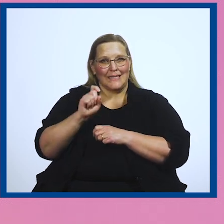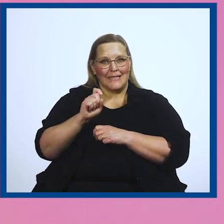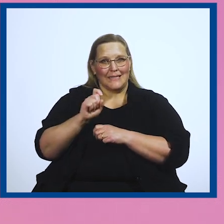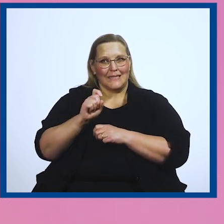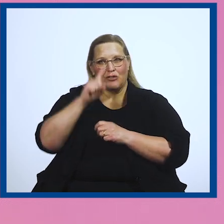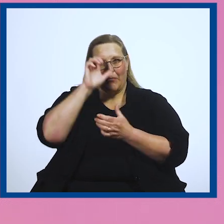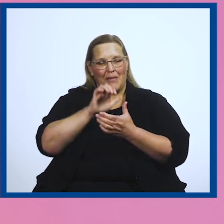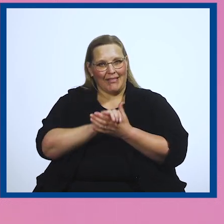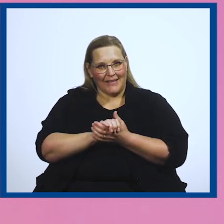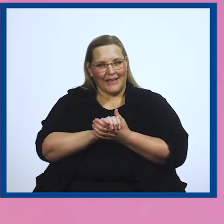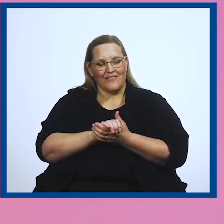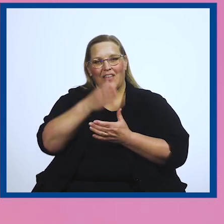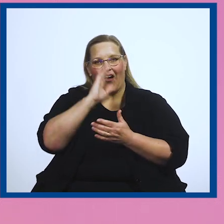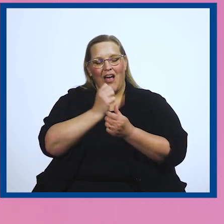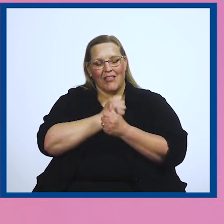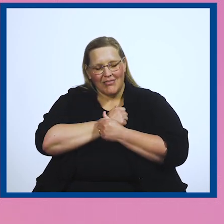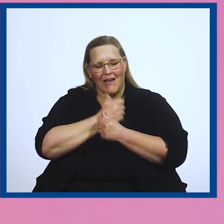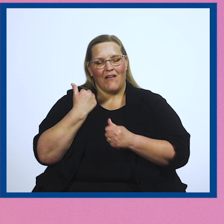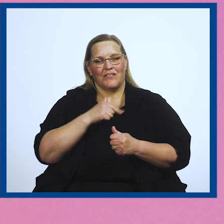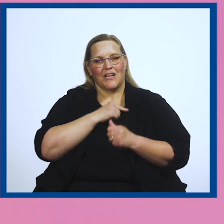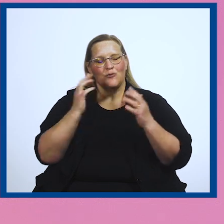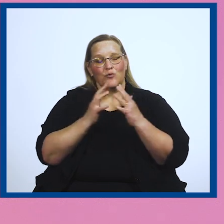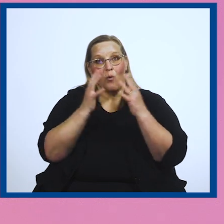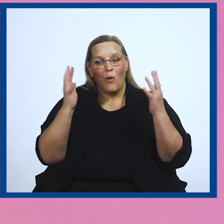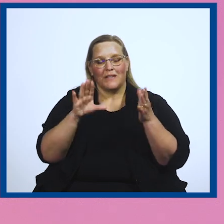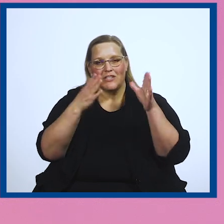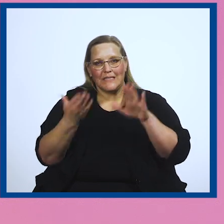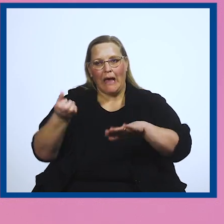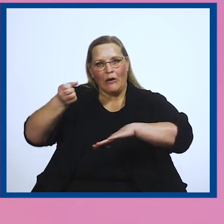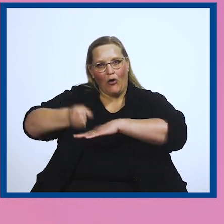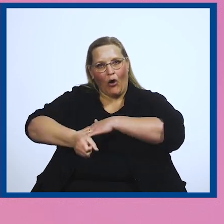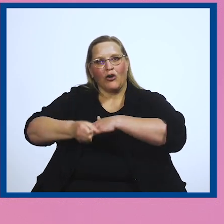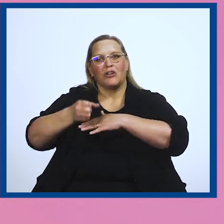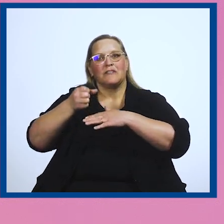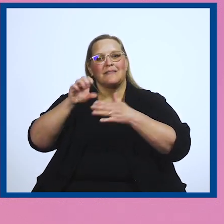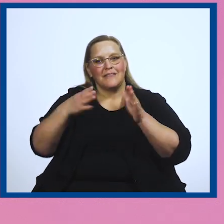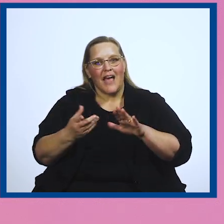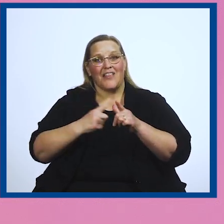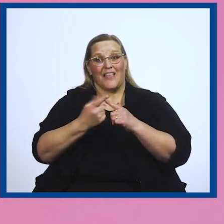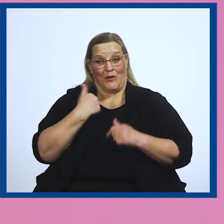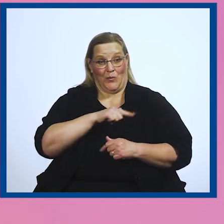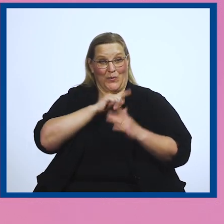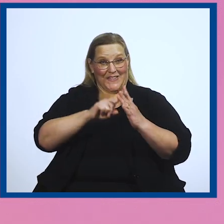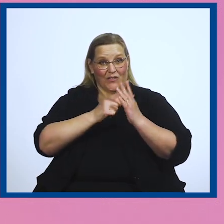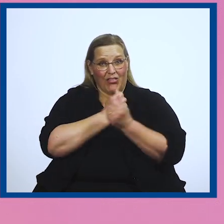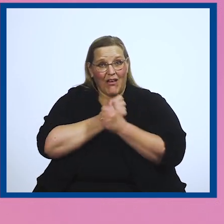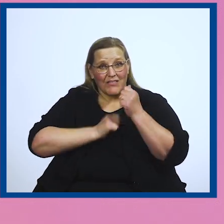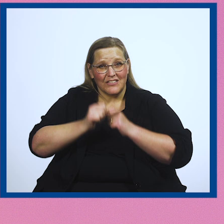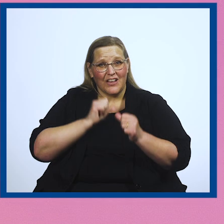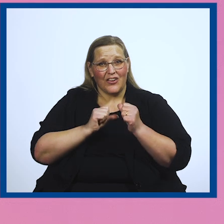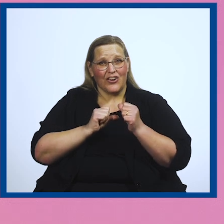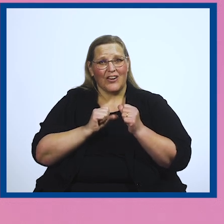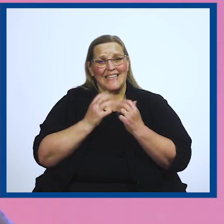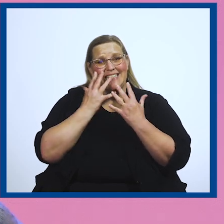loves us so much that he died, conquered death, and then we started actually loving each other? Isn't it a little bit sad to you